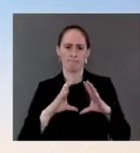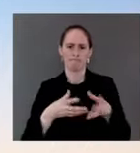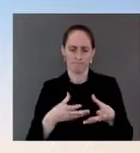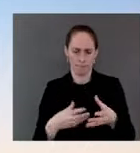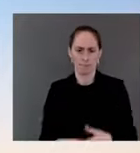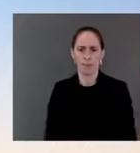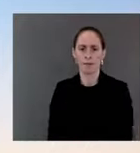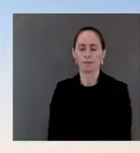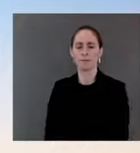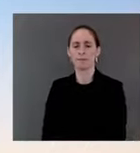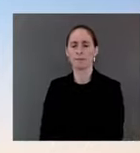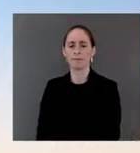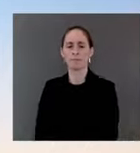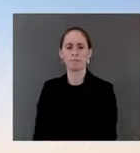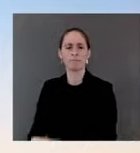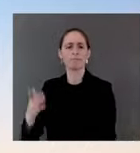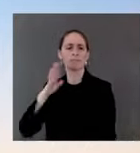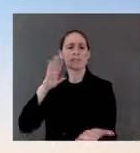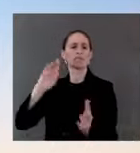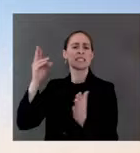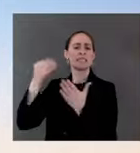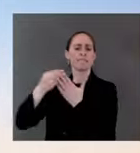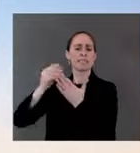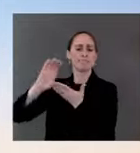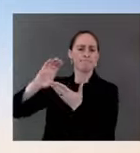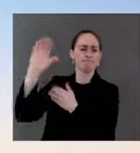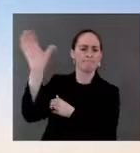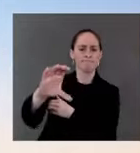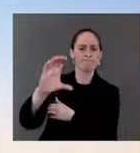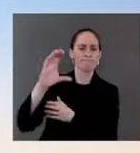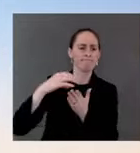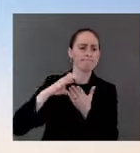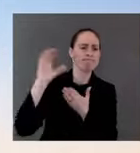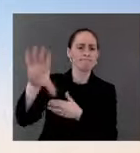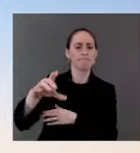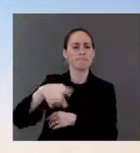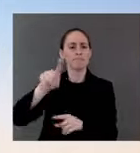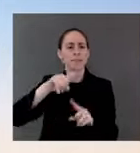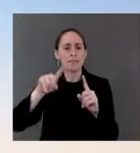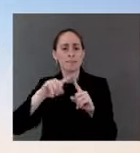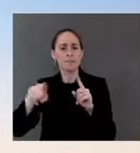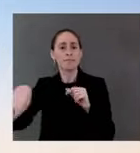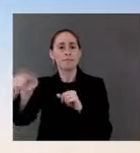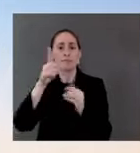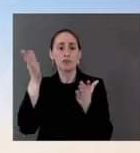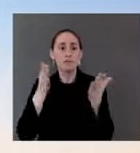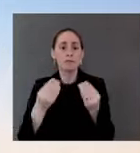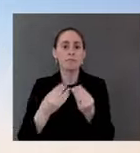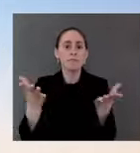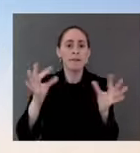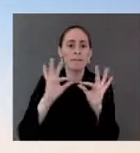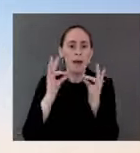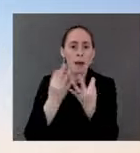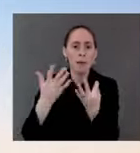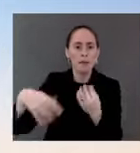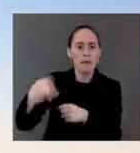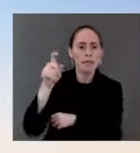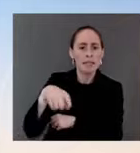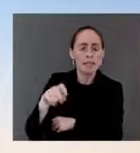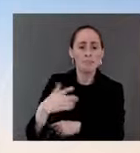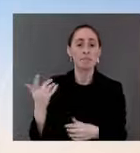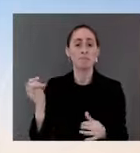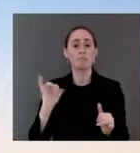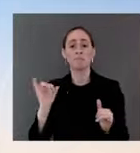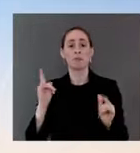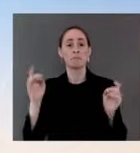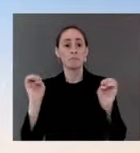planning services, as well as plan to expand access to emergency contraception and family planning services to any eligible applicant. These are steps